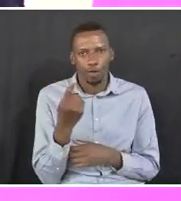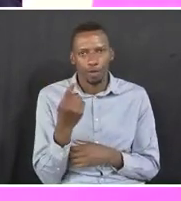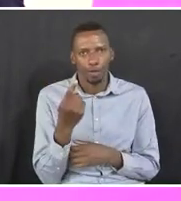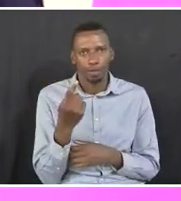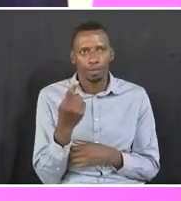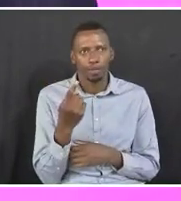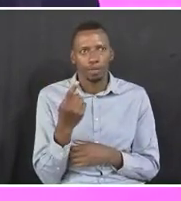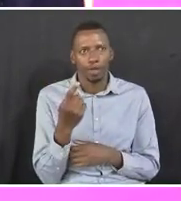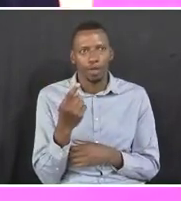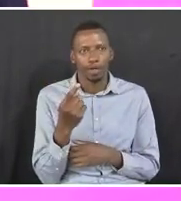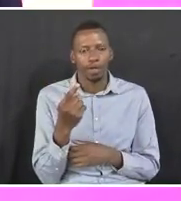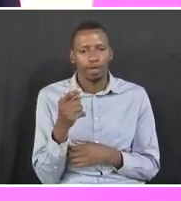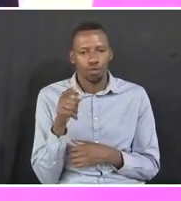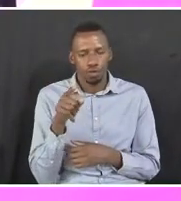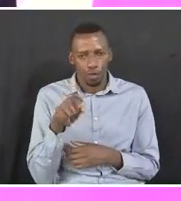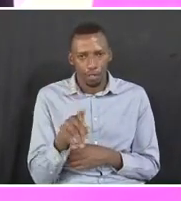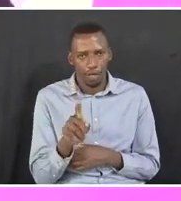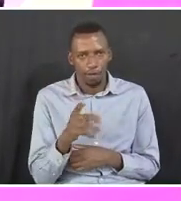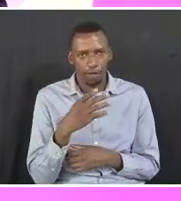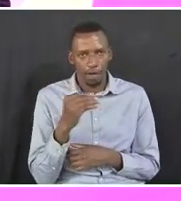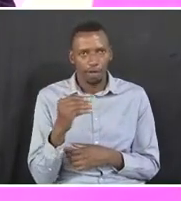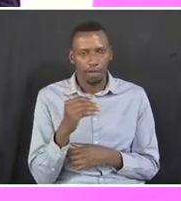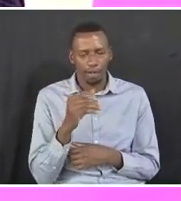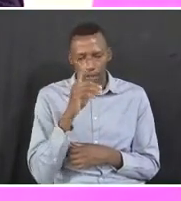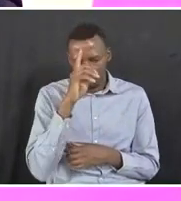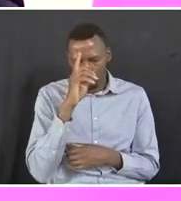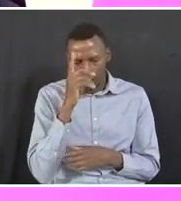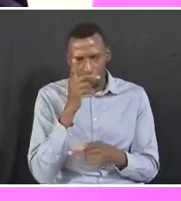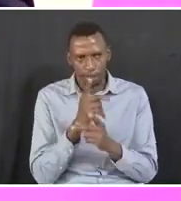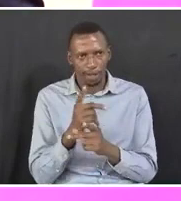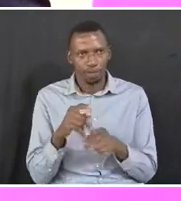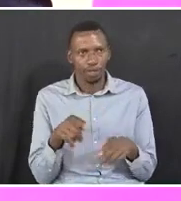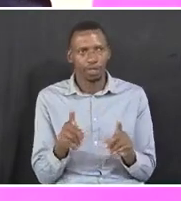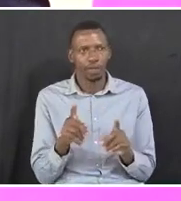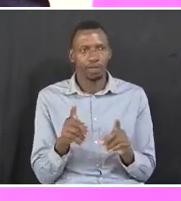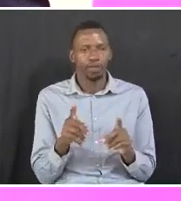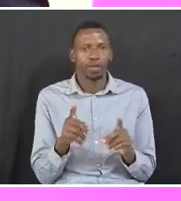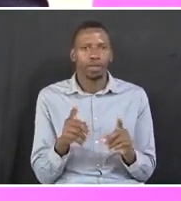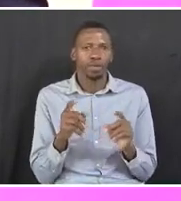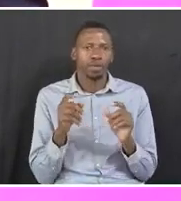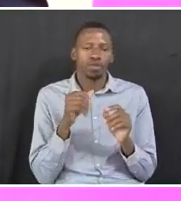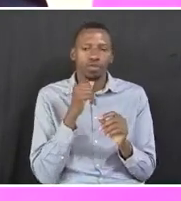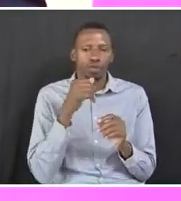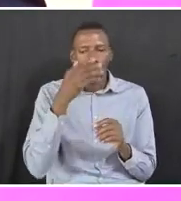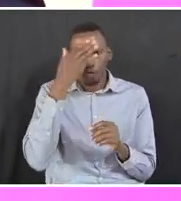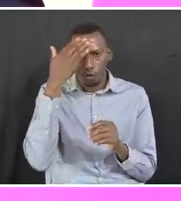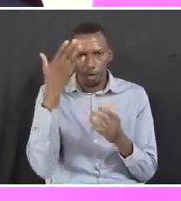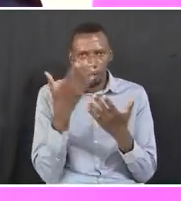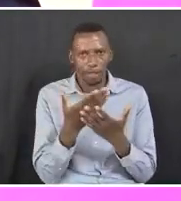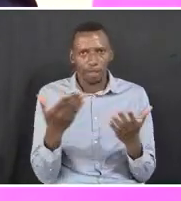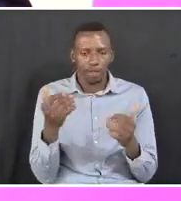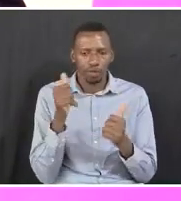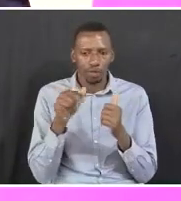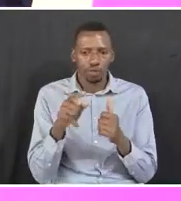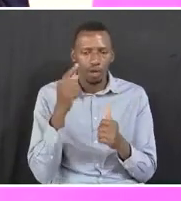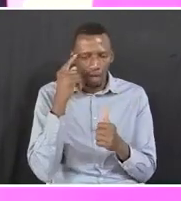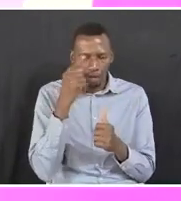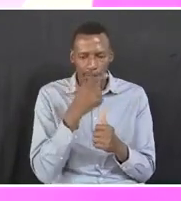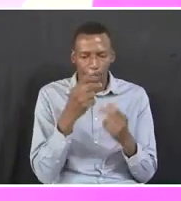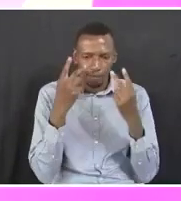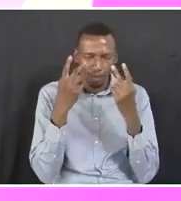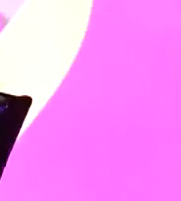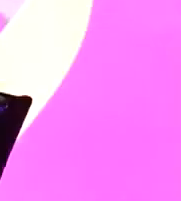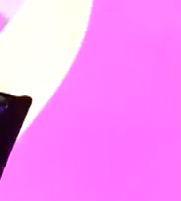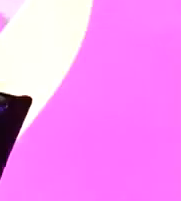to yourself and diligently keep yourself, lest you forget the things your eyes have seen, and lest